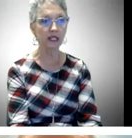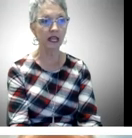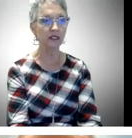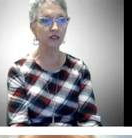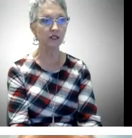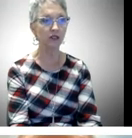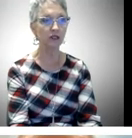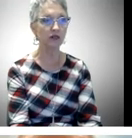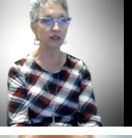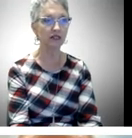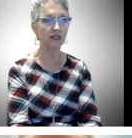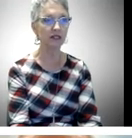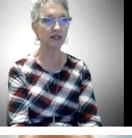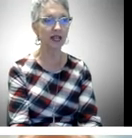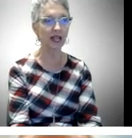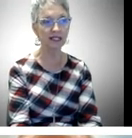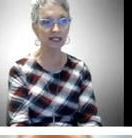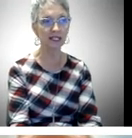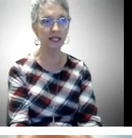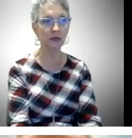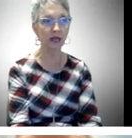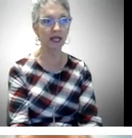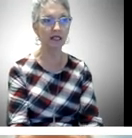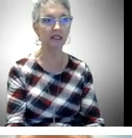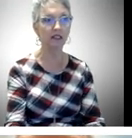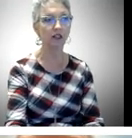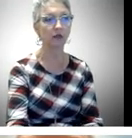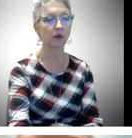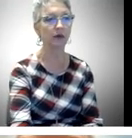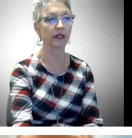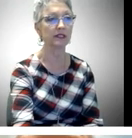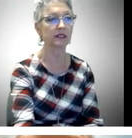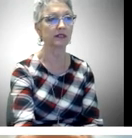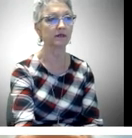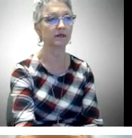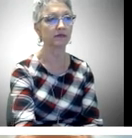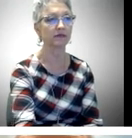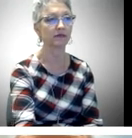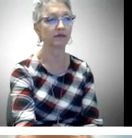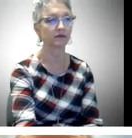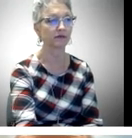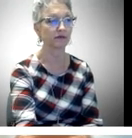this case, do you think the SDMA is still appropriate?